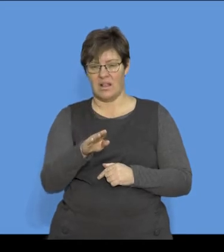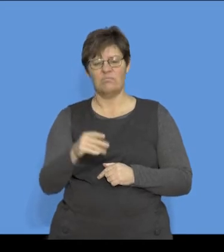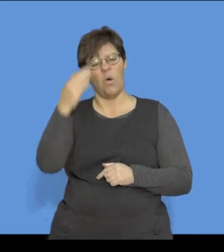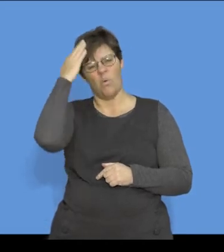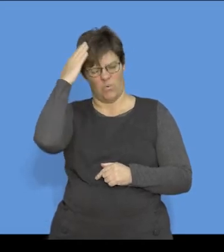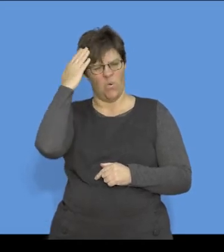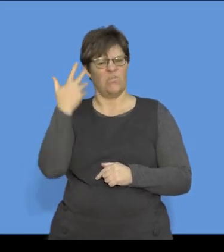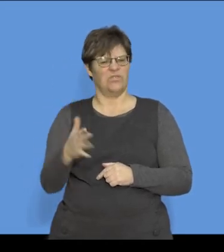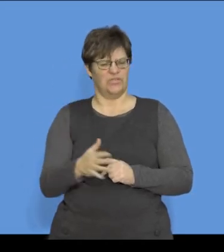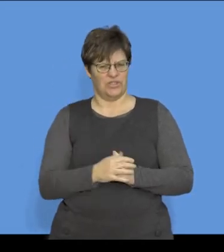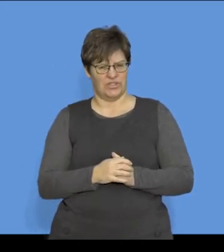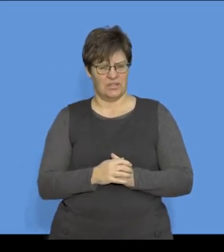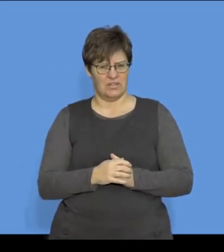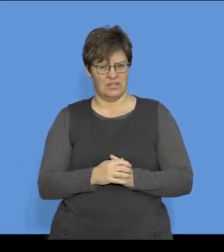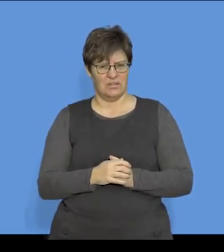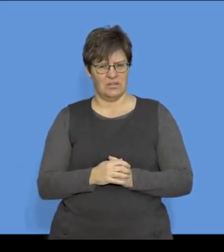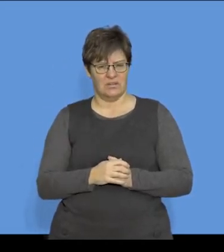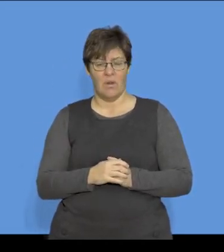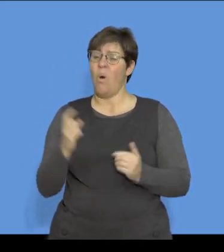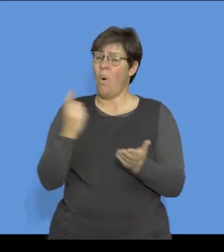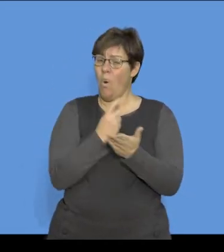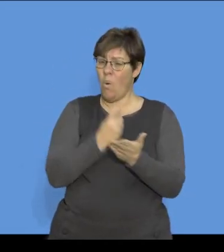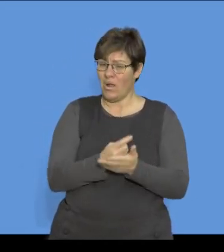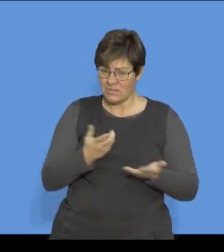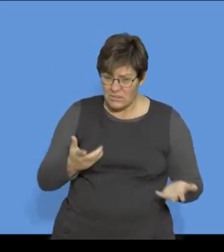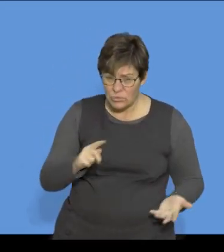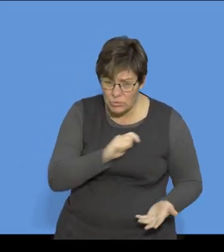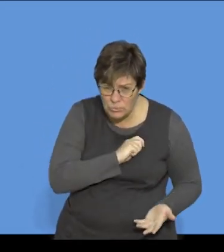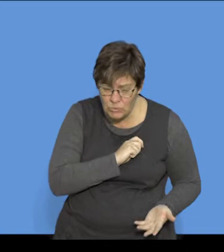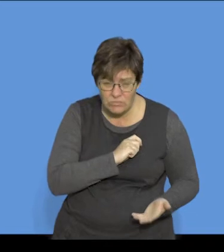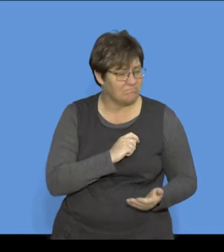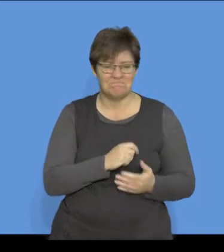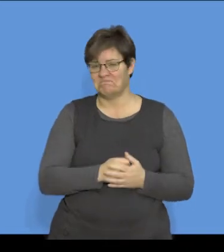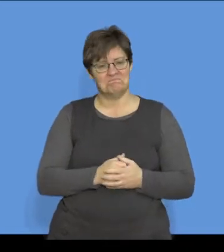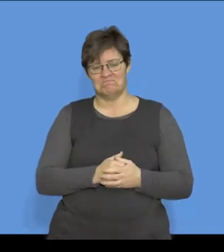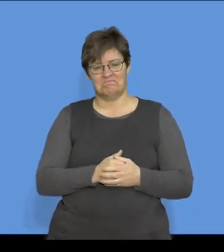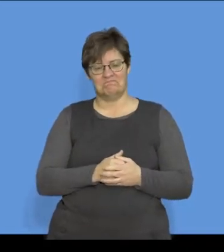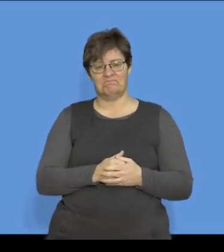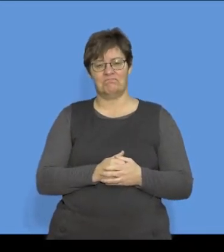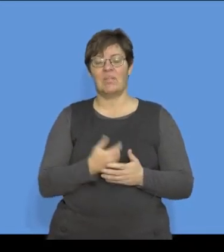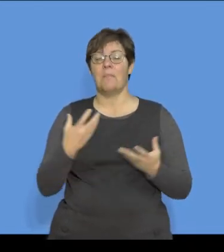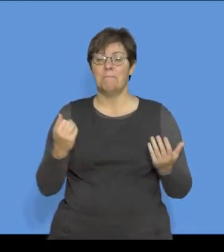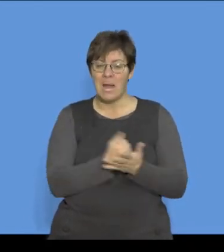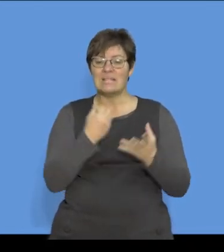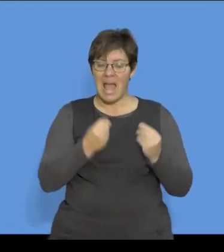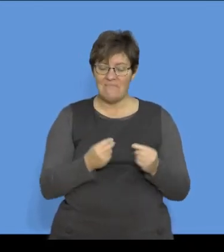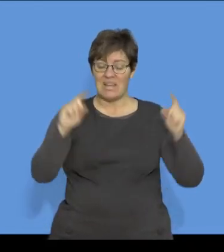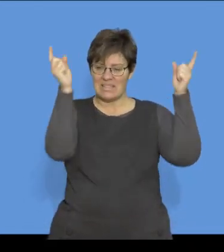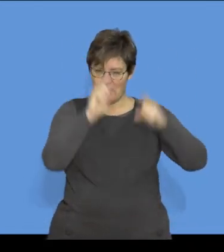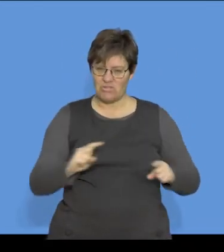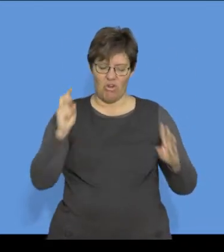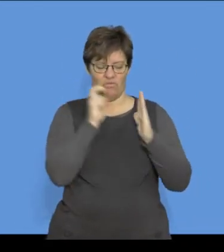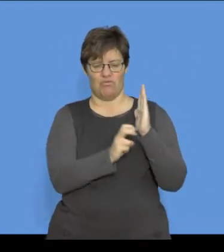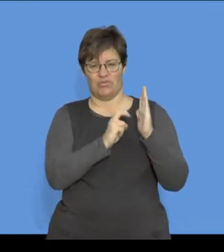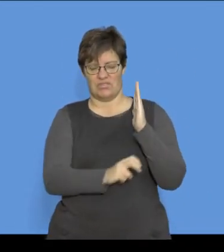know that this is really not always the case, right? There must be a certain special condition of that